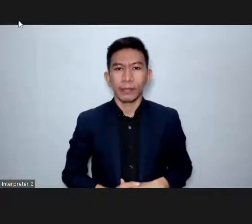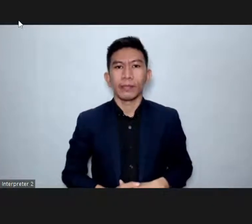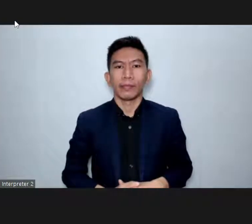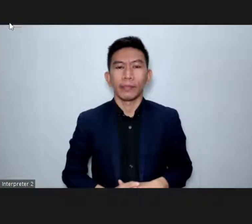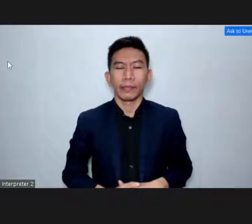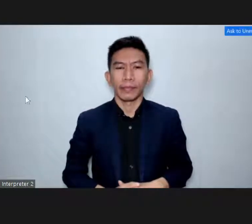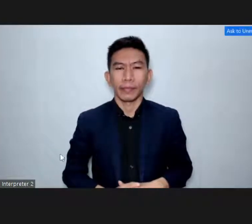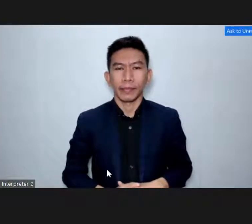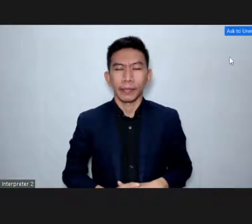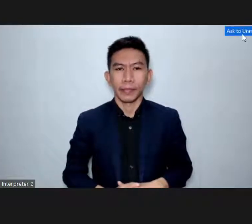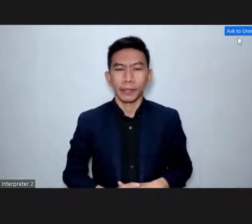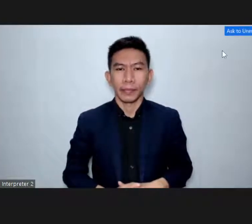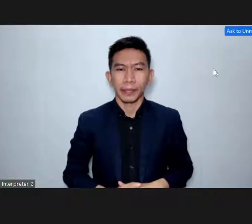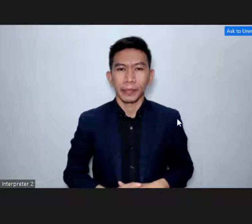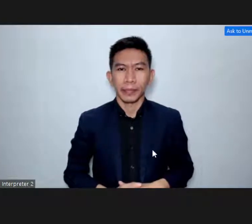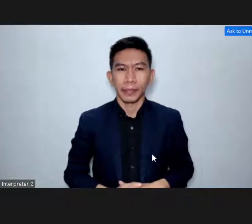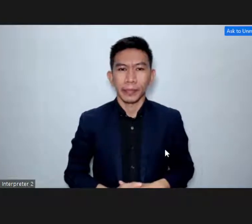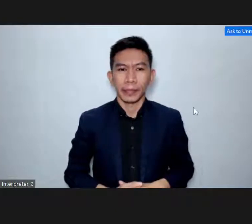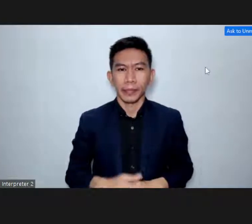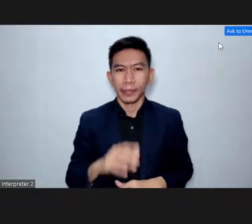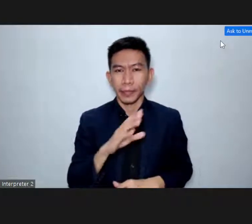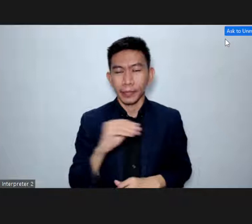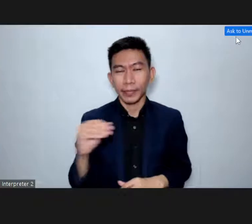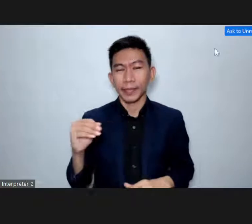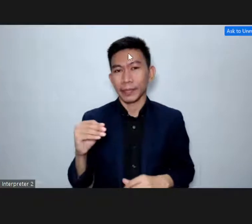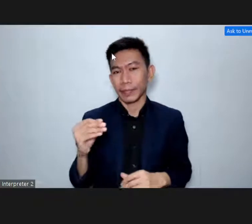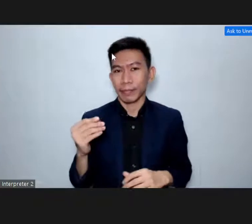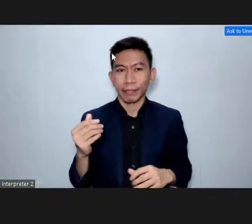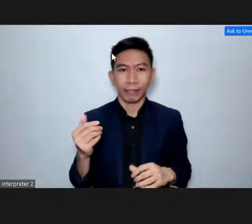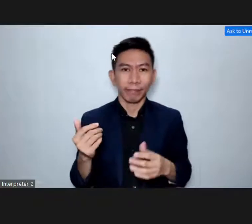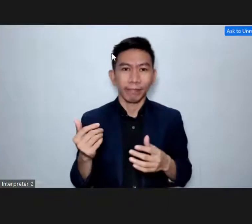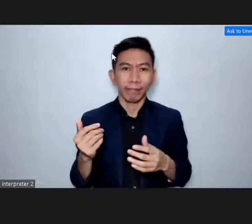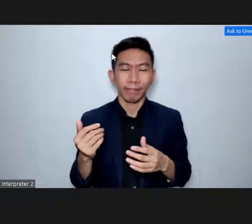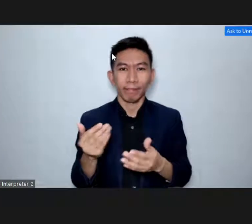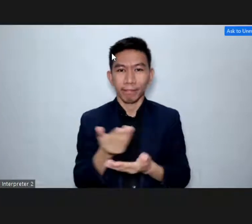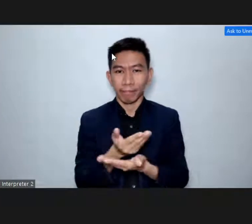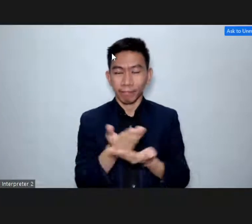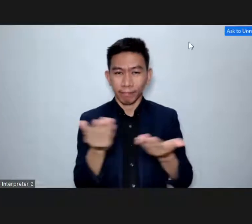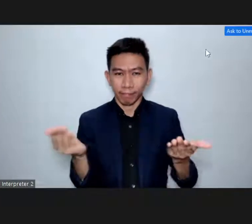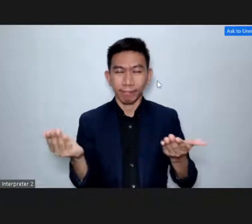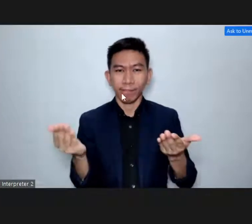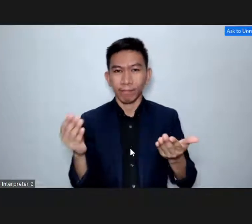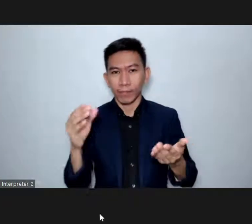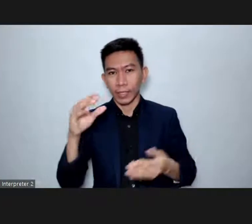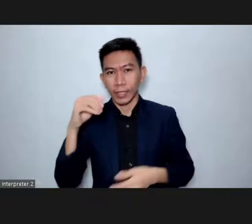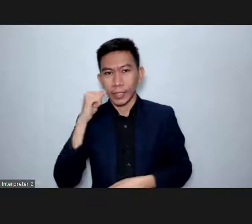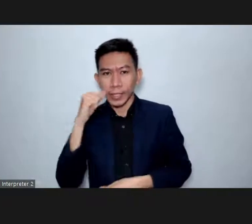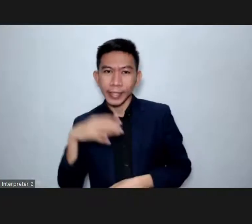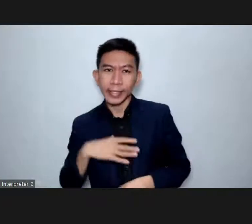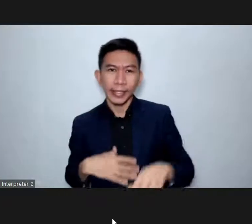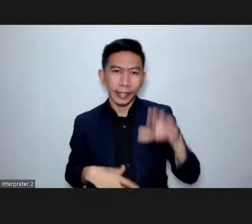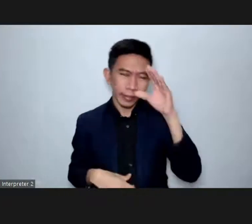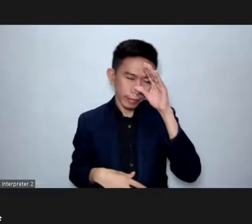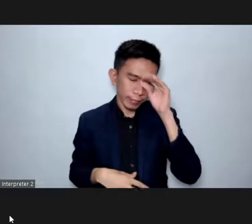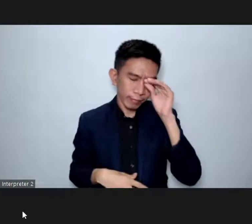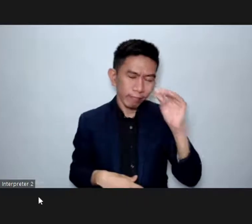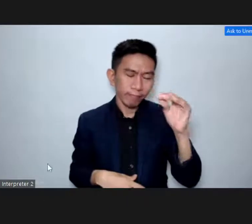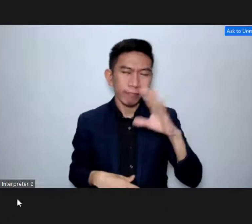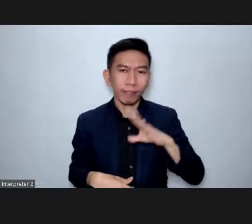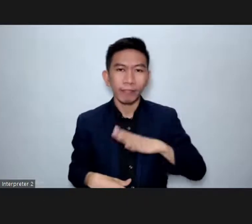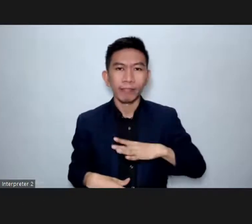most of all, ladies and gentlemen, we need to work